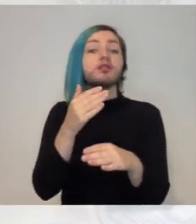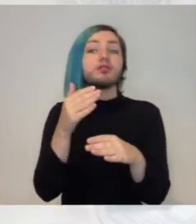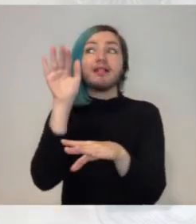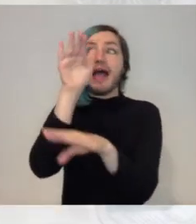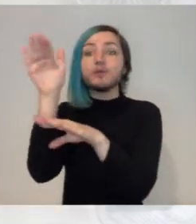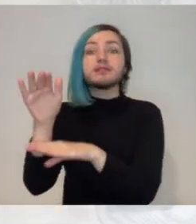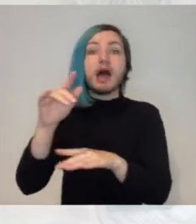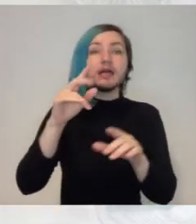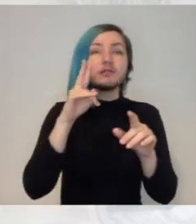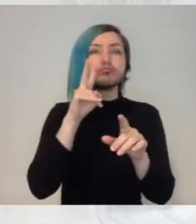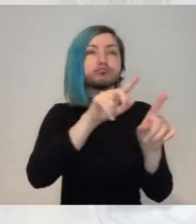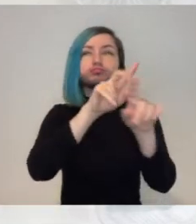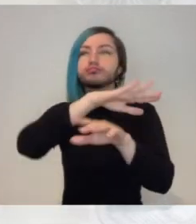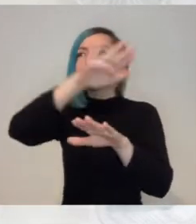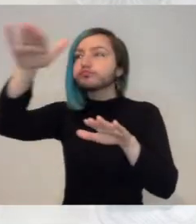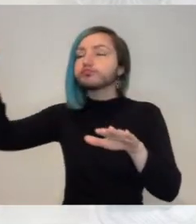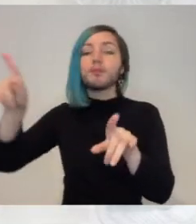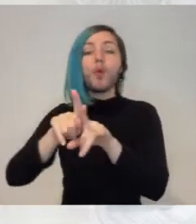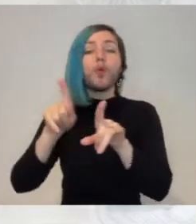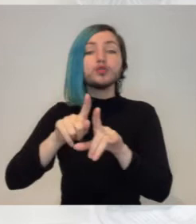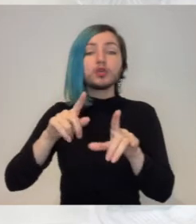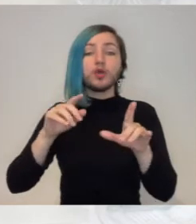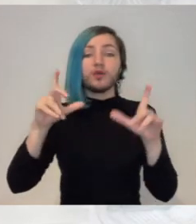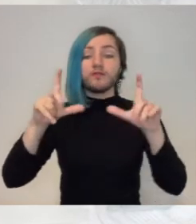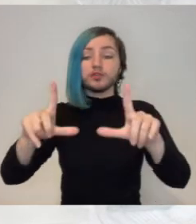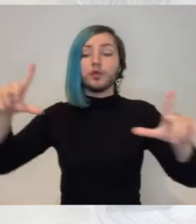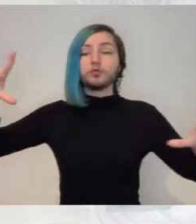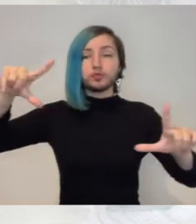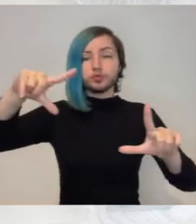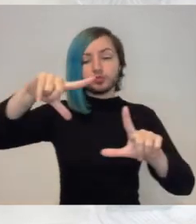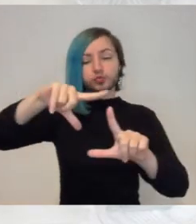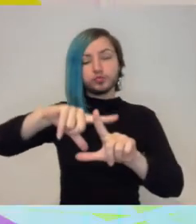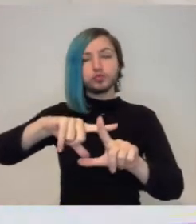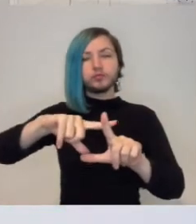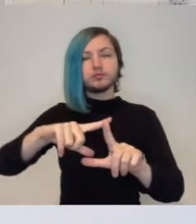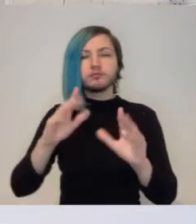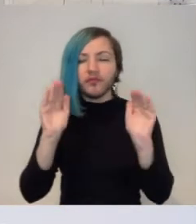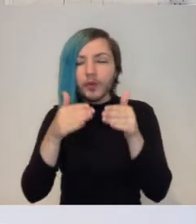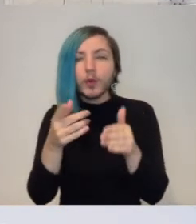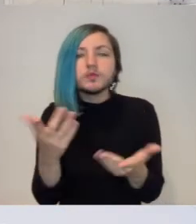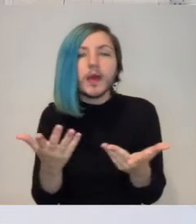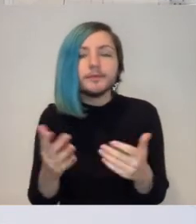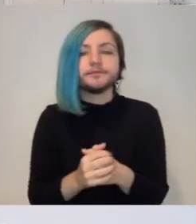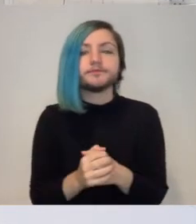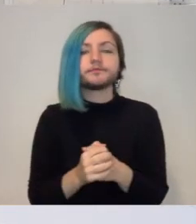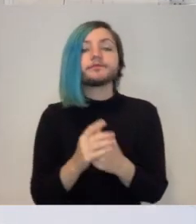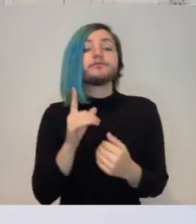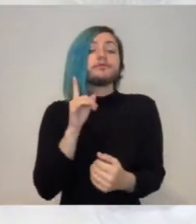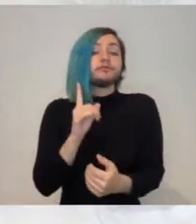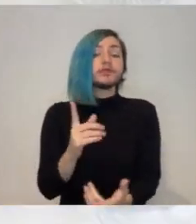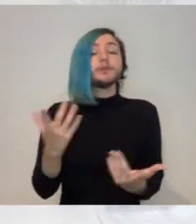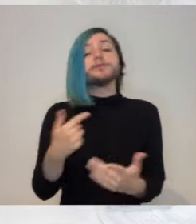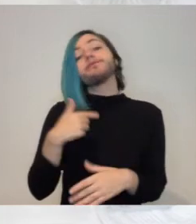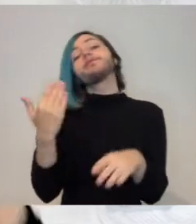when you're looking at landscape, but also for really reducing down your subject matter. So when I'm working